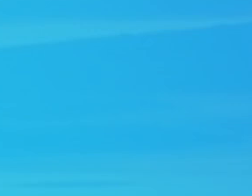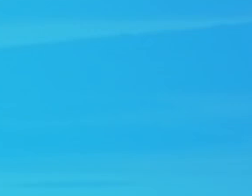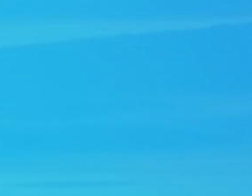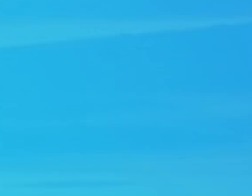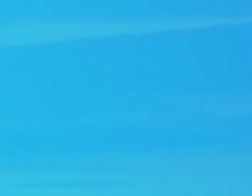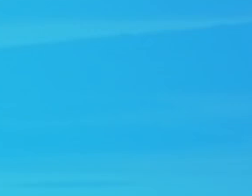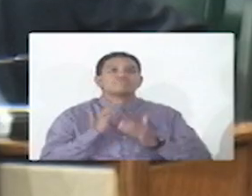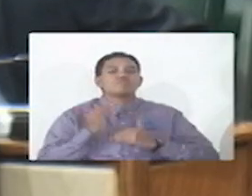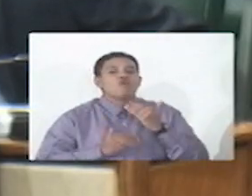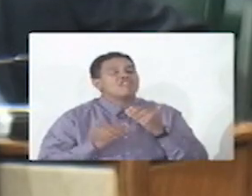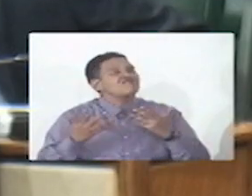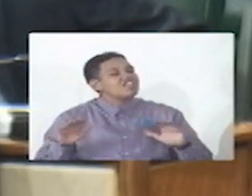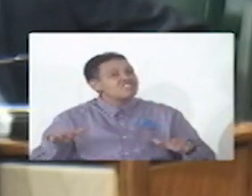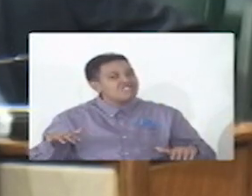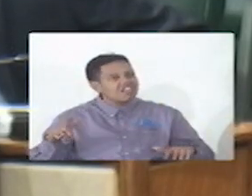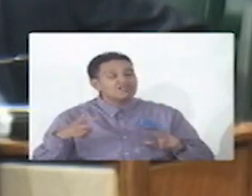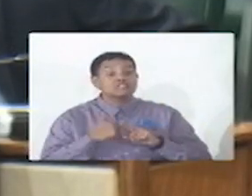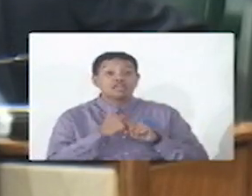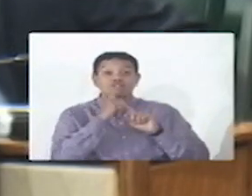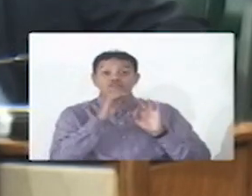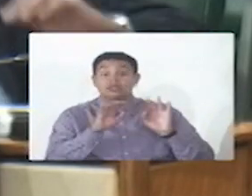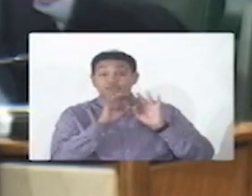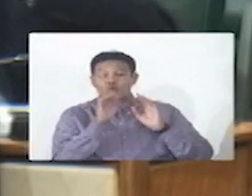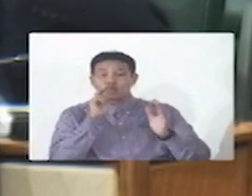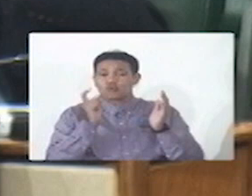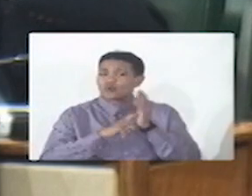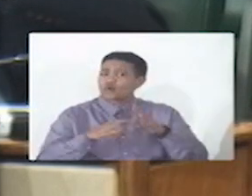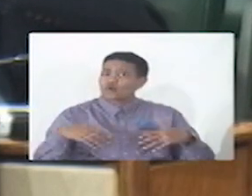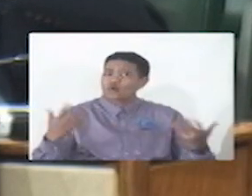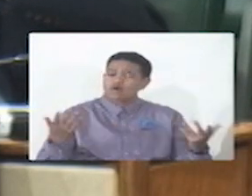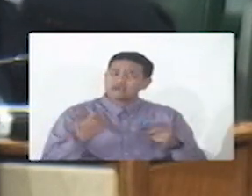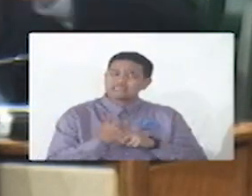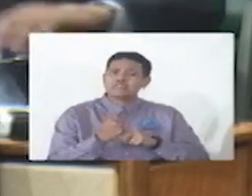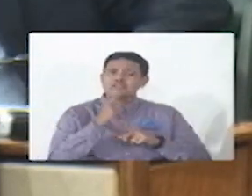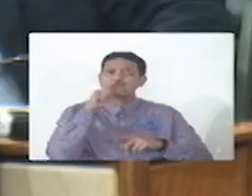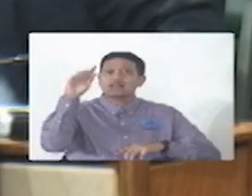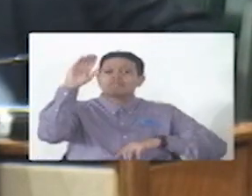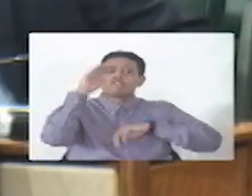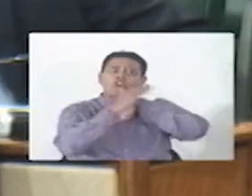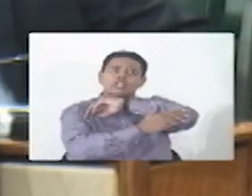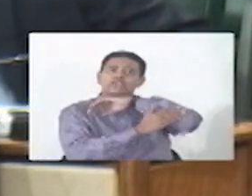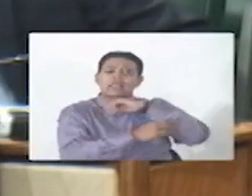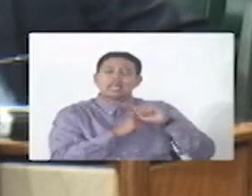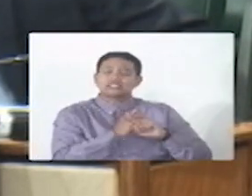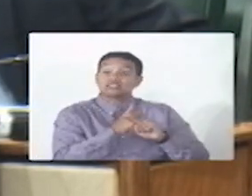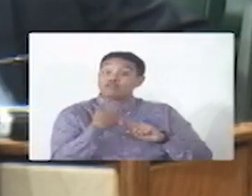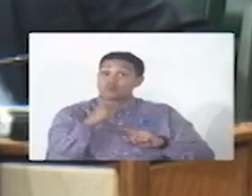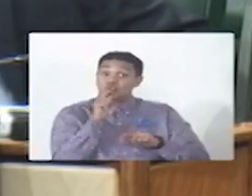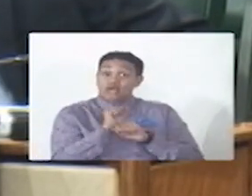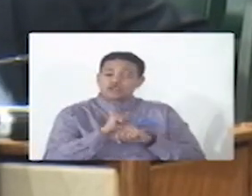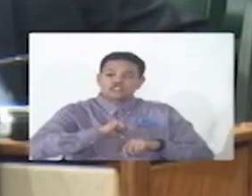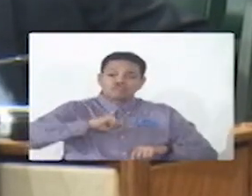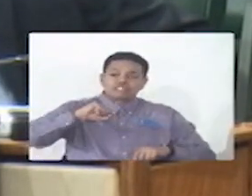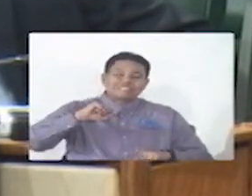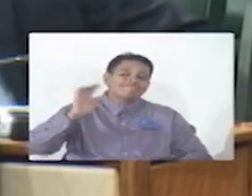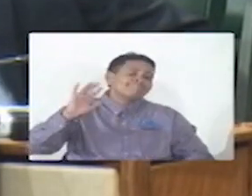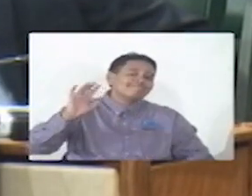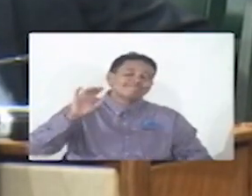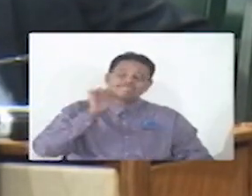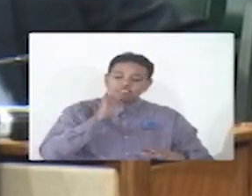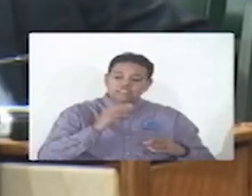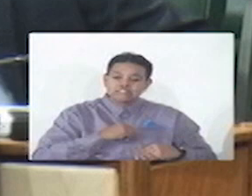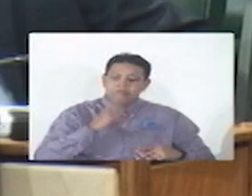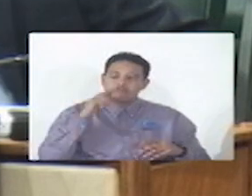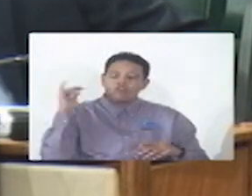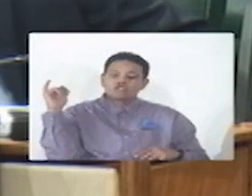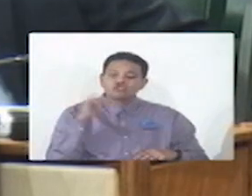application process. Important to note, there have been foreign nationals who we've actually rejected for